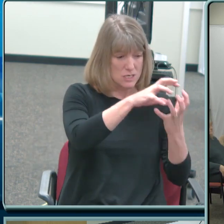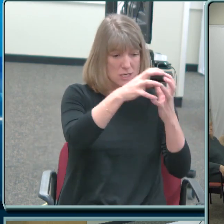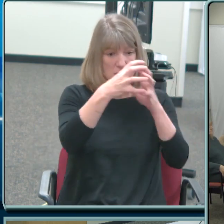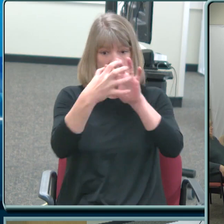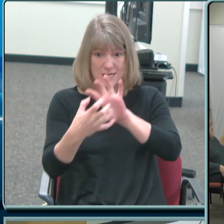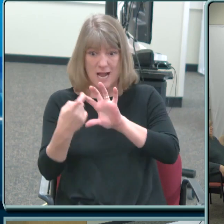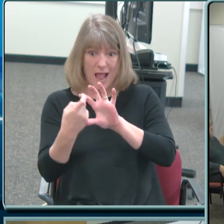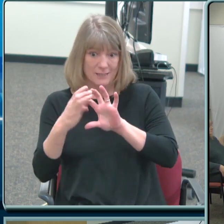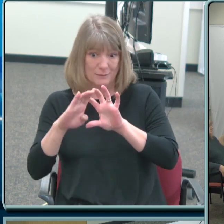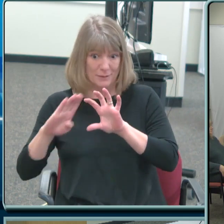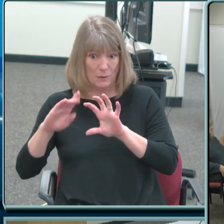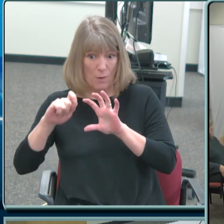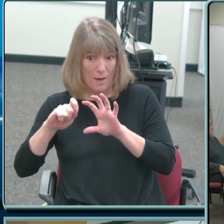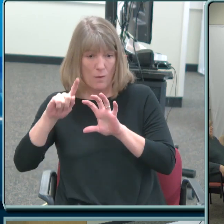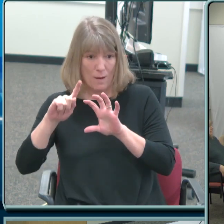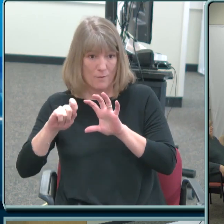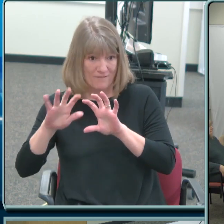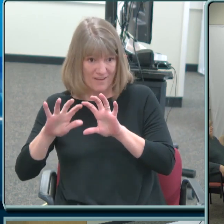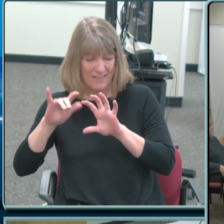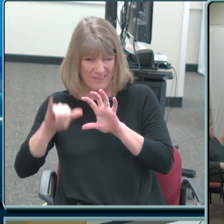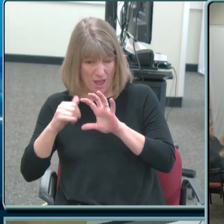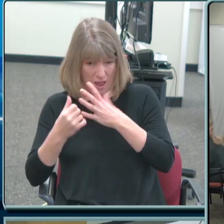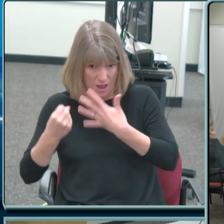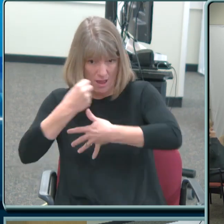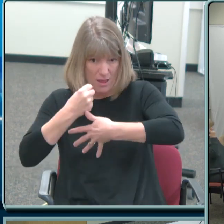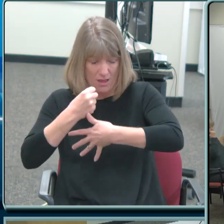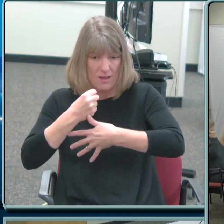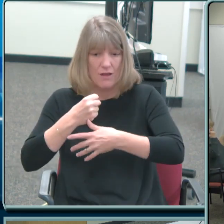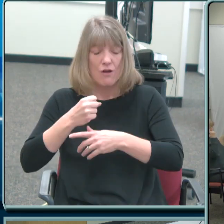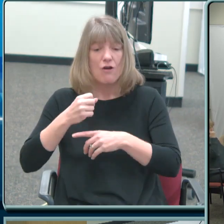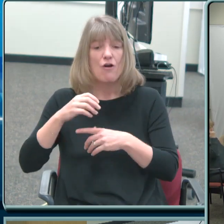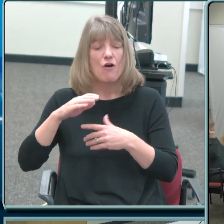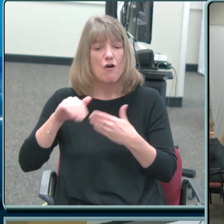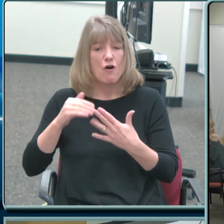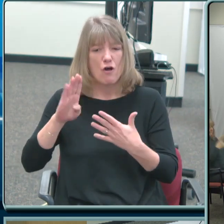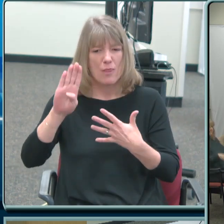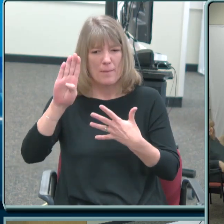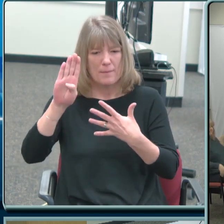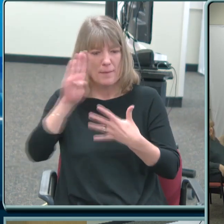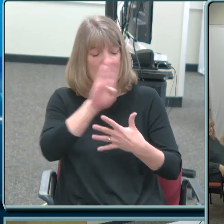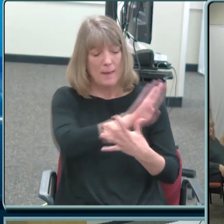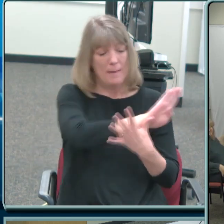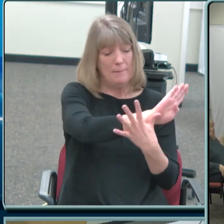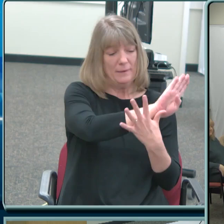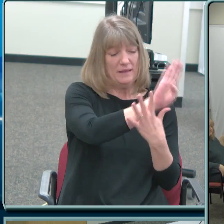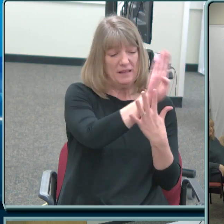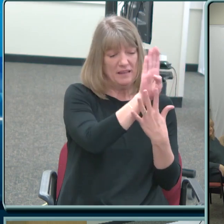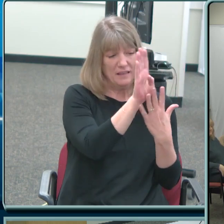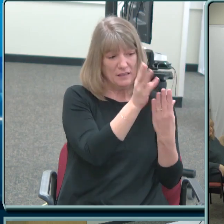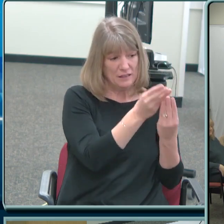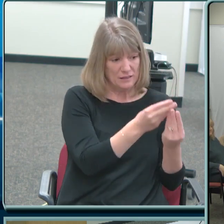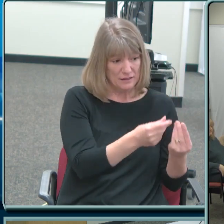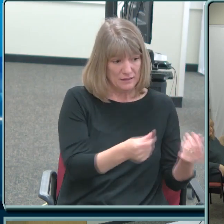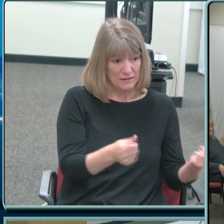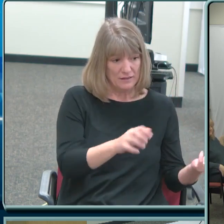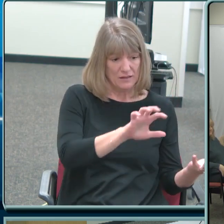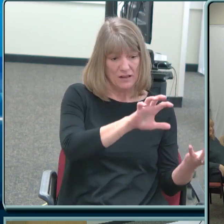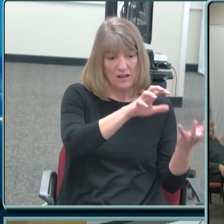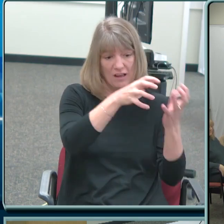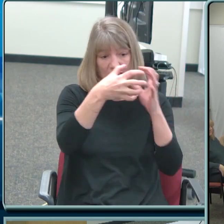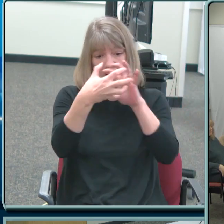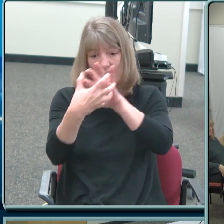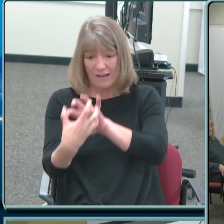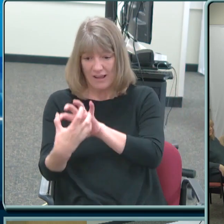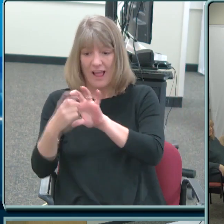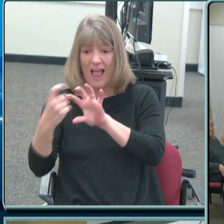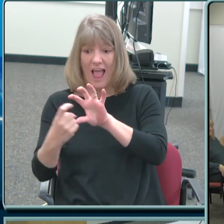XBB 1.5 has now become the dominant variant, so all the Bs have sort of faded away, and now we are in the X's, and so we're